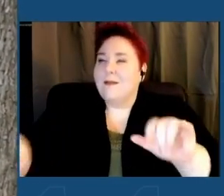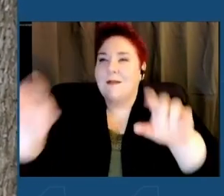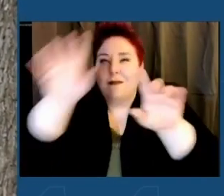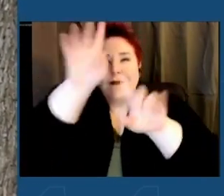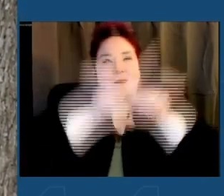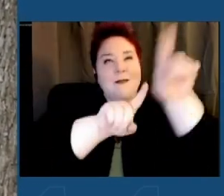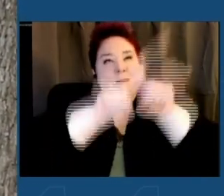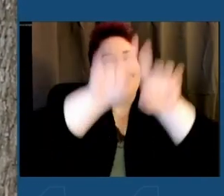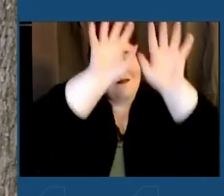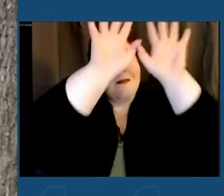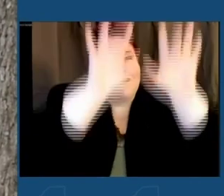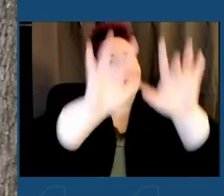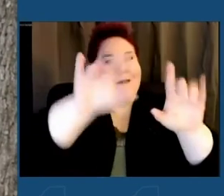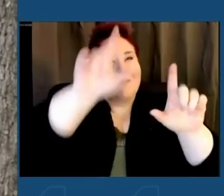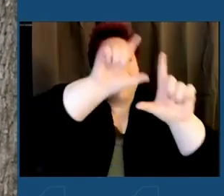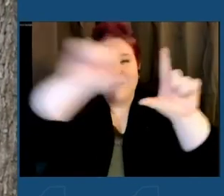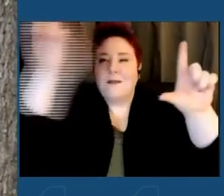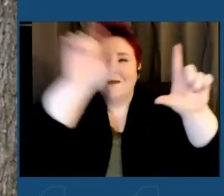star-spangled